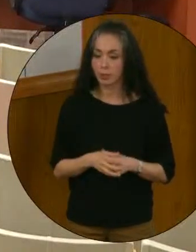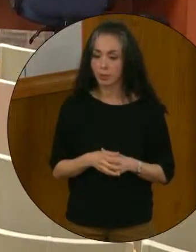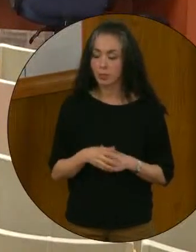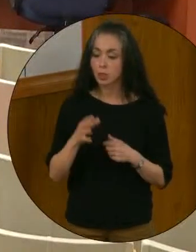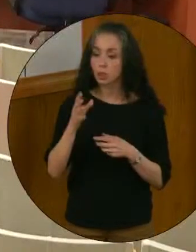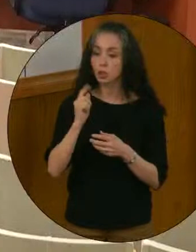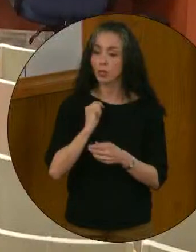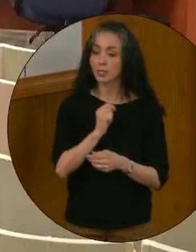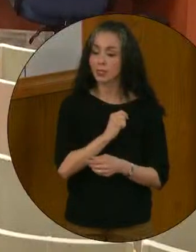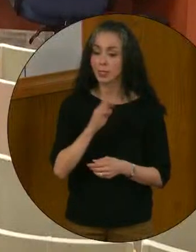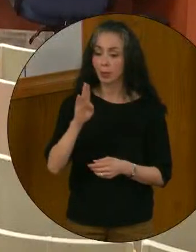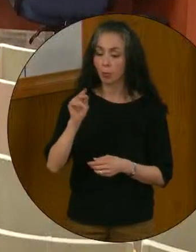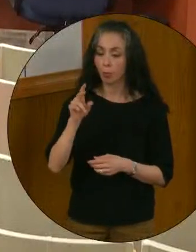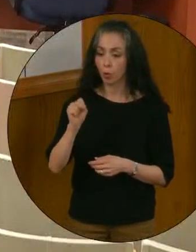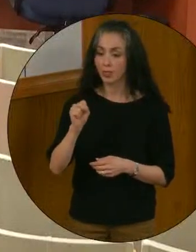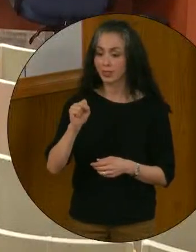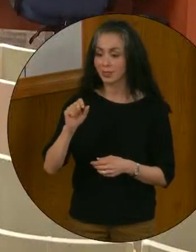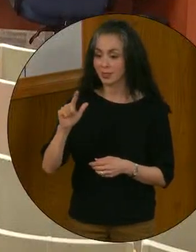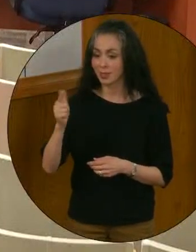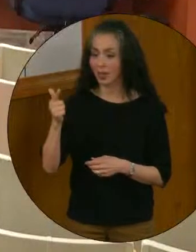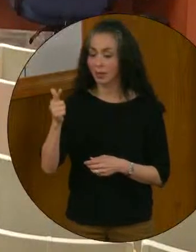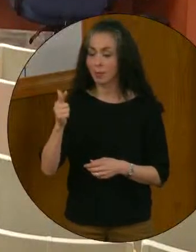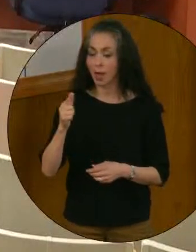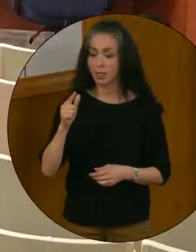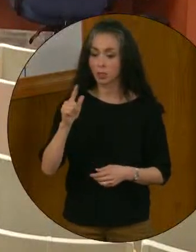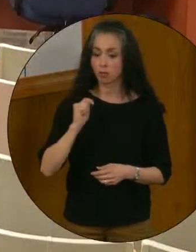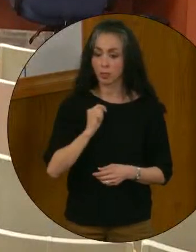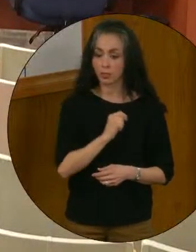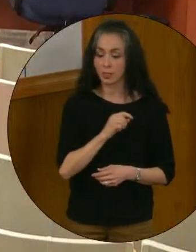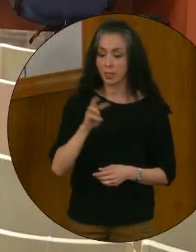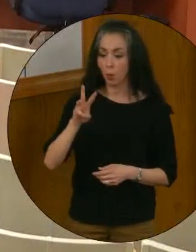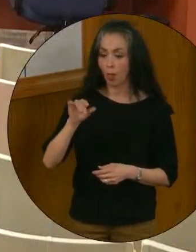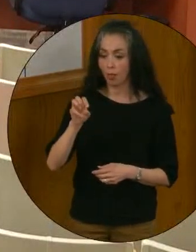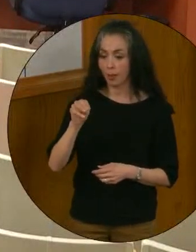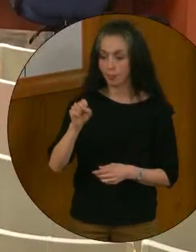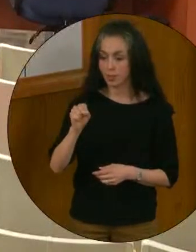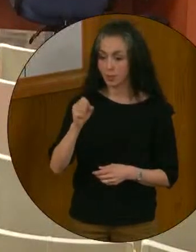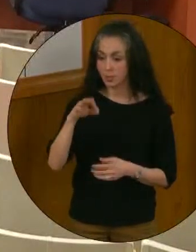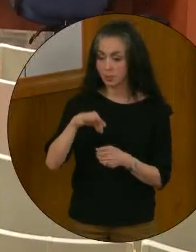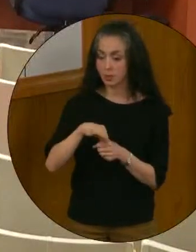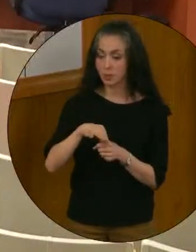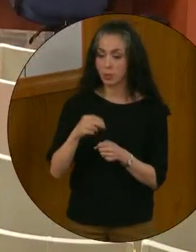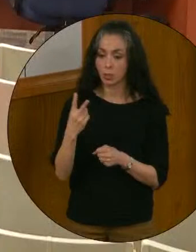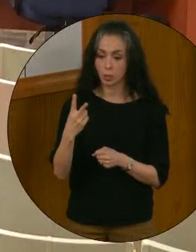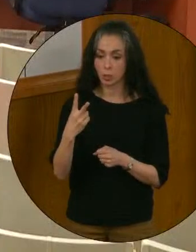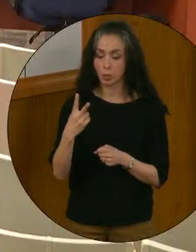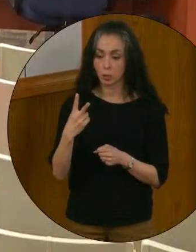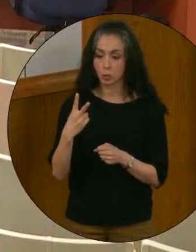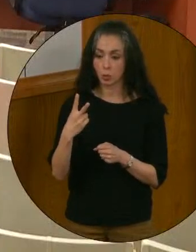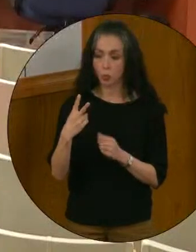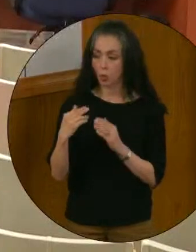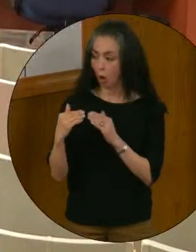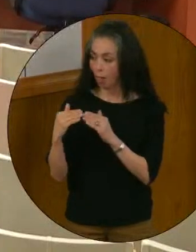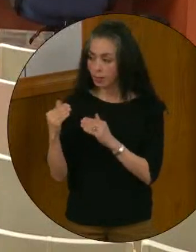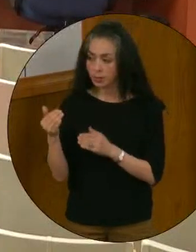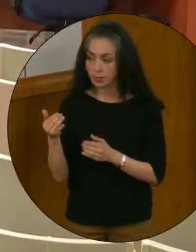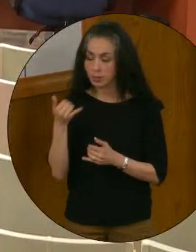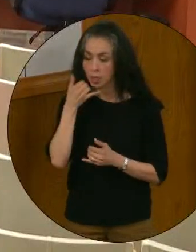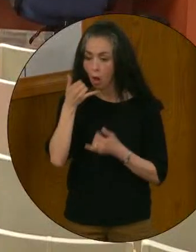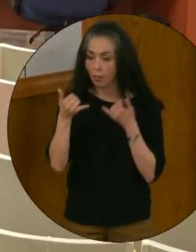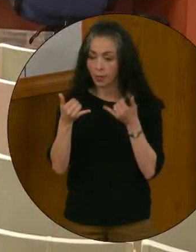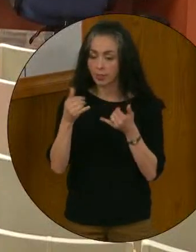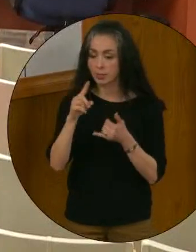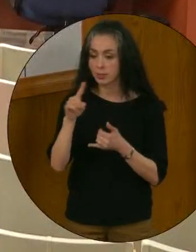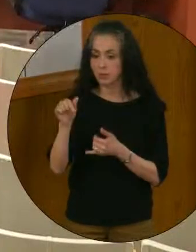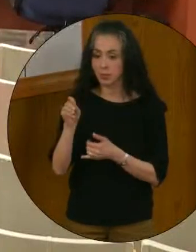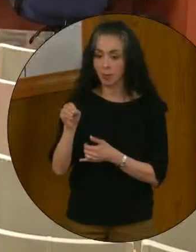Trustee Brooks and by a second by Trustee Williams. Please cast your vote. We also have two colleagues calling in, Trustee